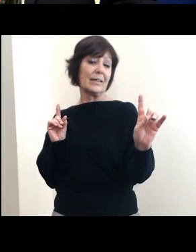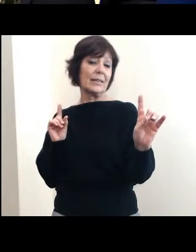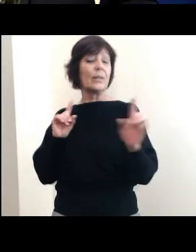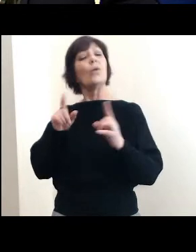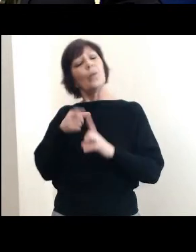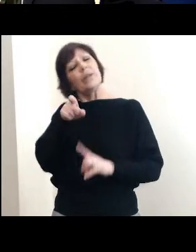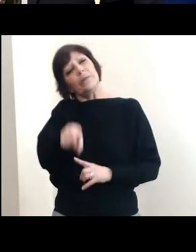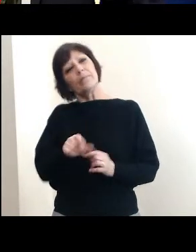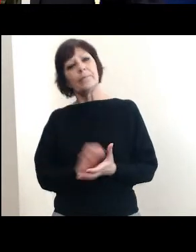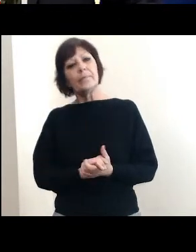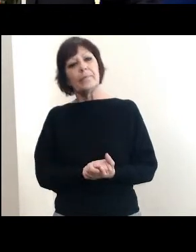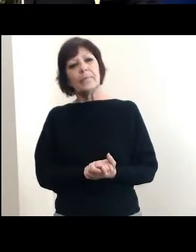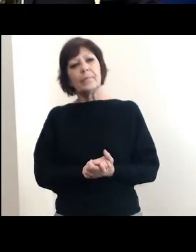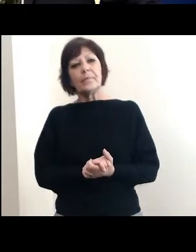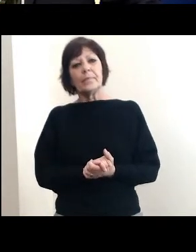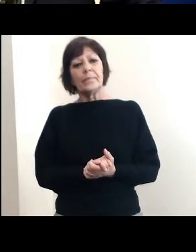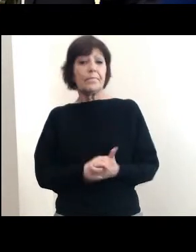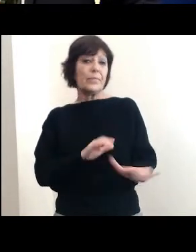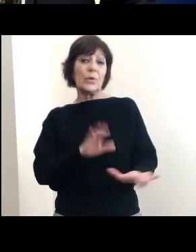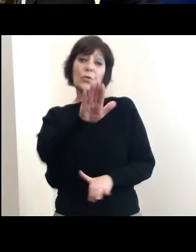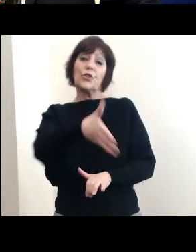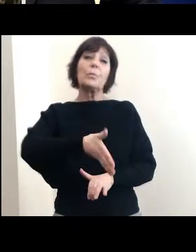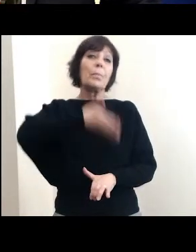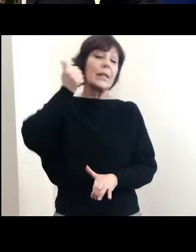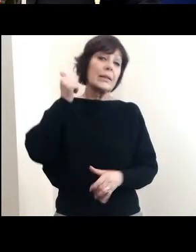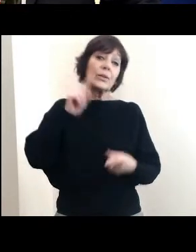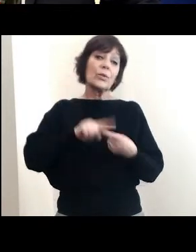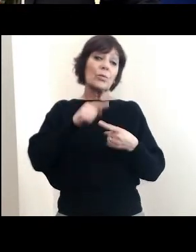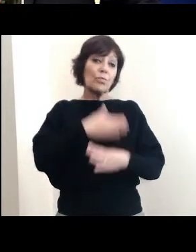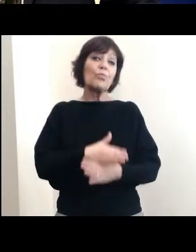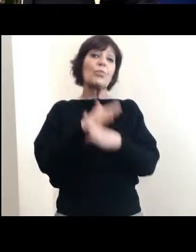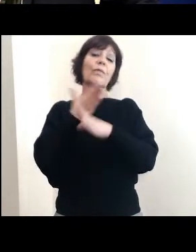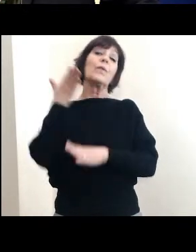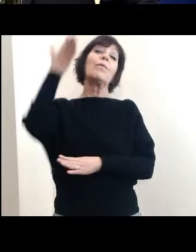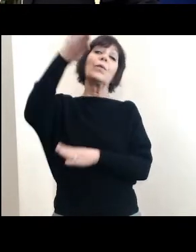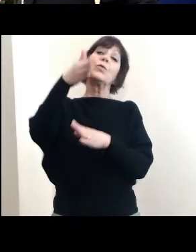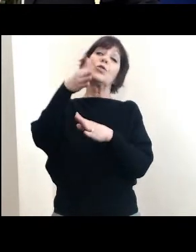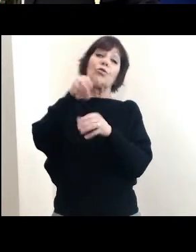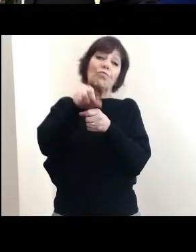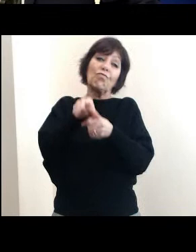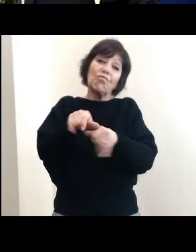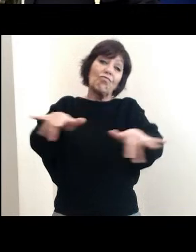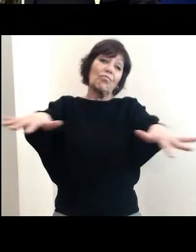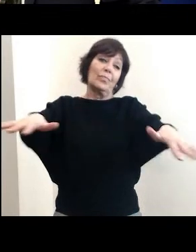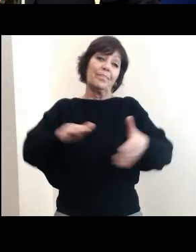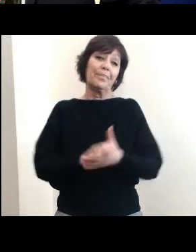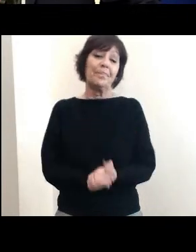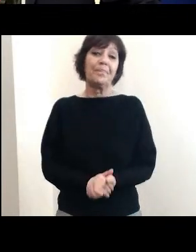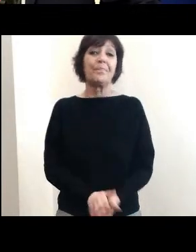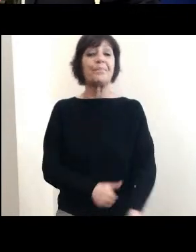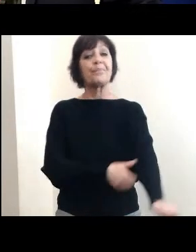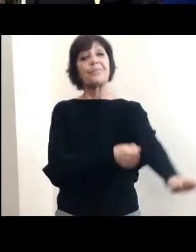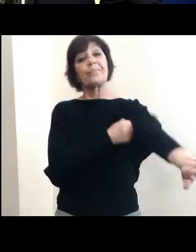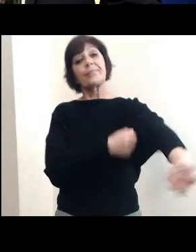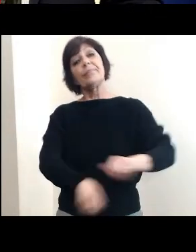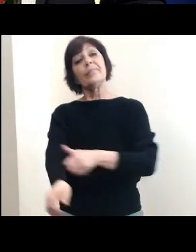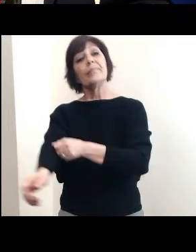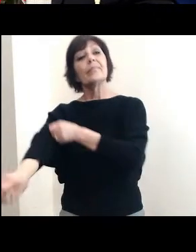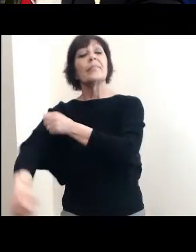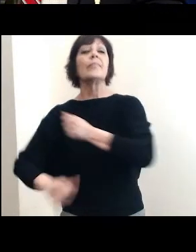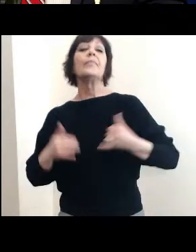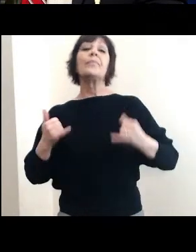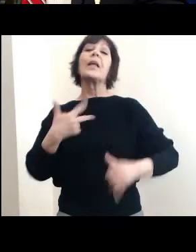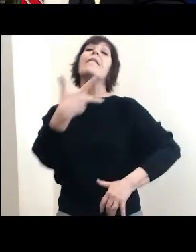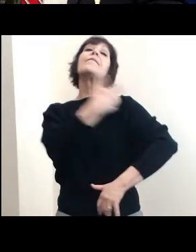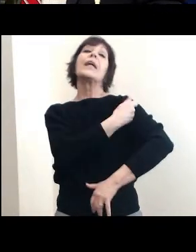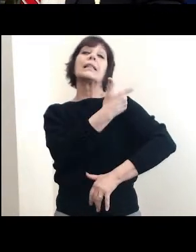need to, and doing our best to prevent the future spread of coronavirus. Now, talk a little bit